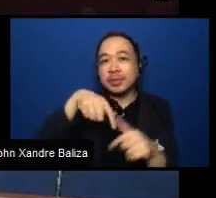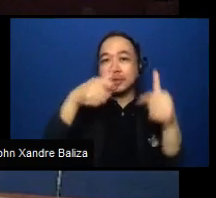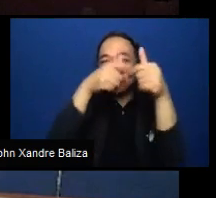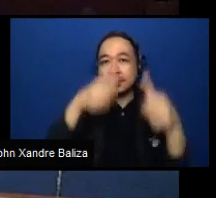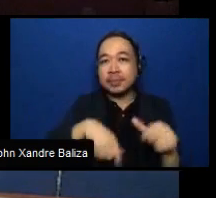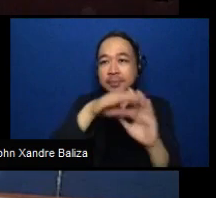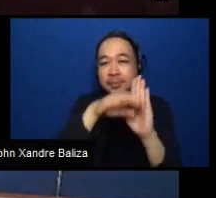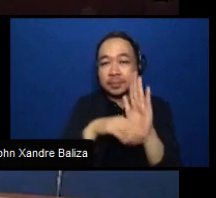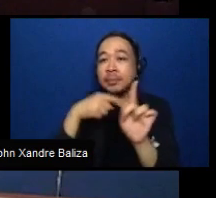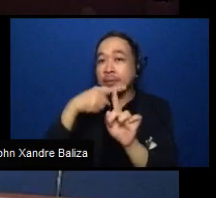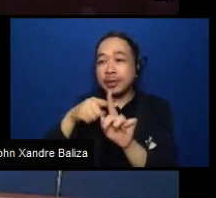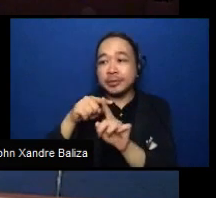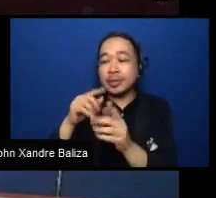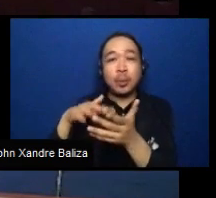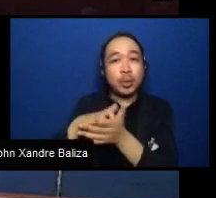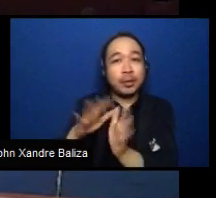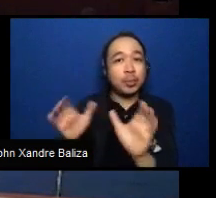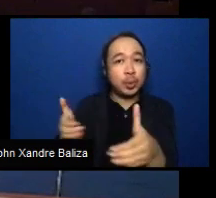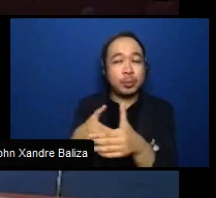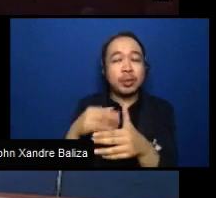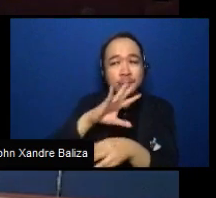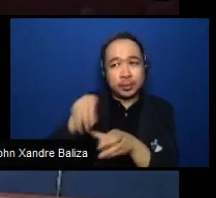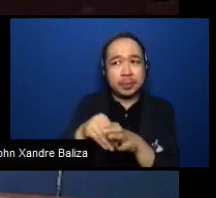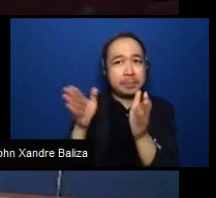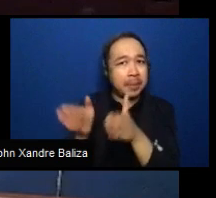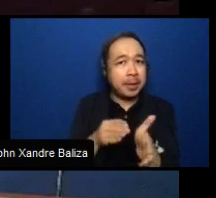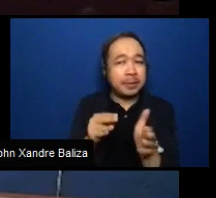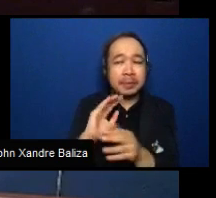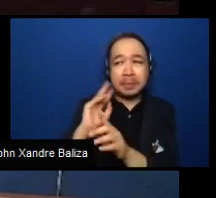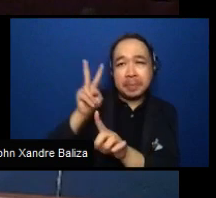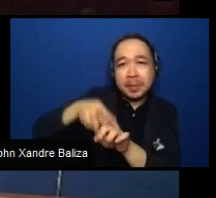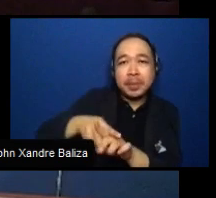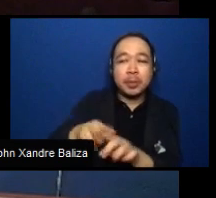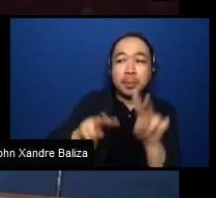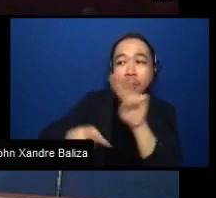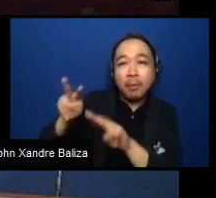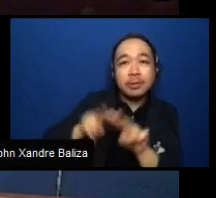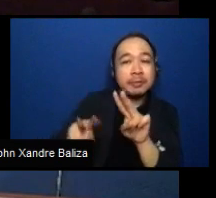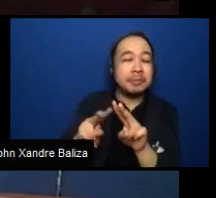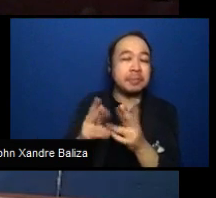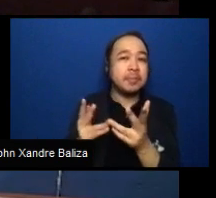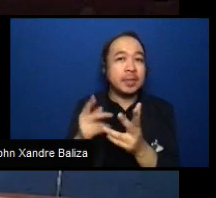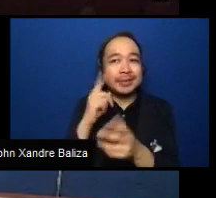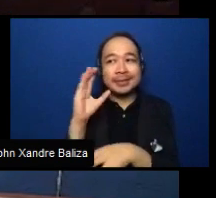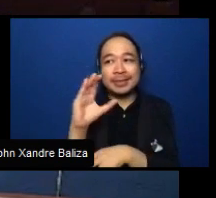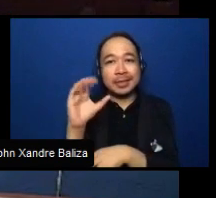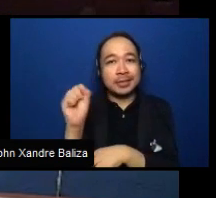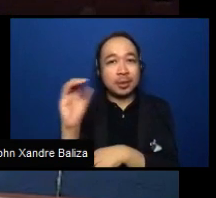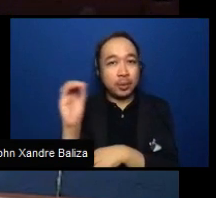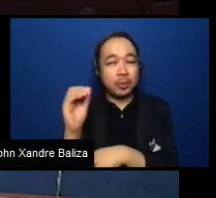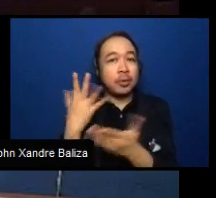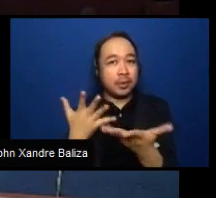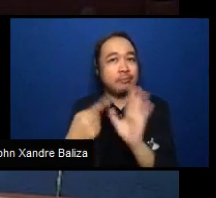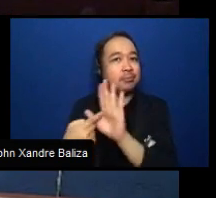various phases, including planning, implementation, and monitoring and evaluation. Civil society organizations that have demonstrated a wealth of